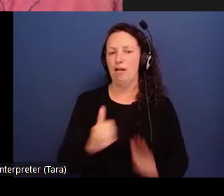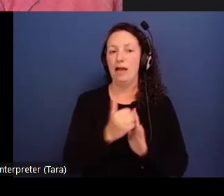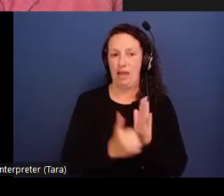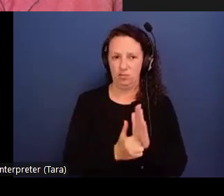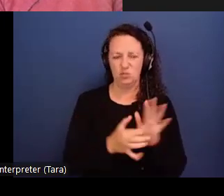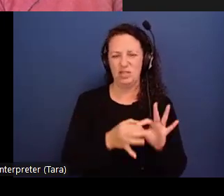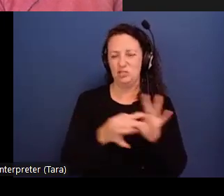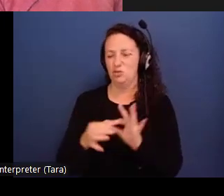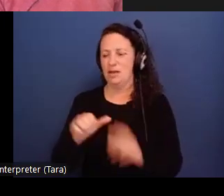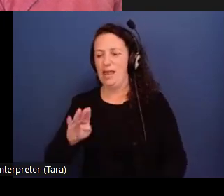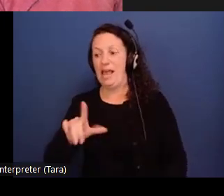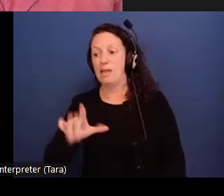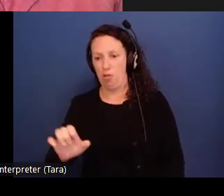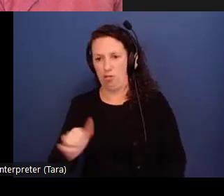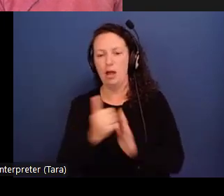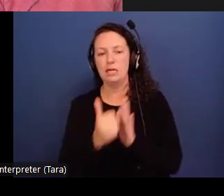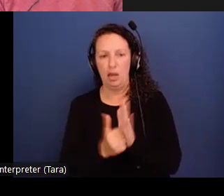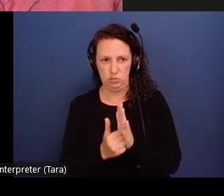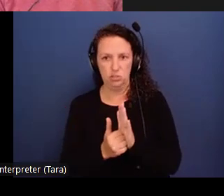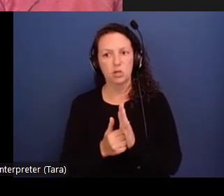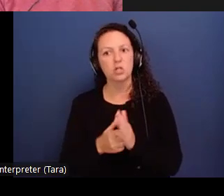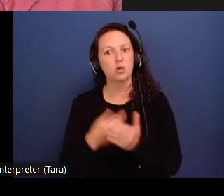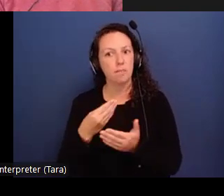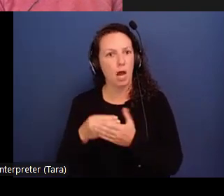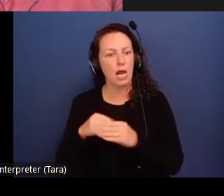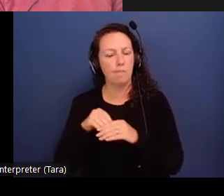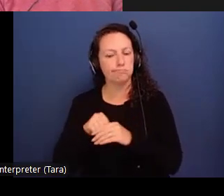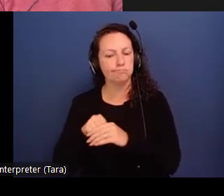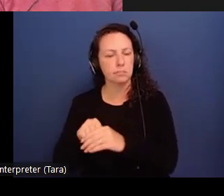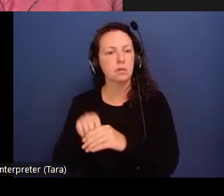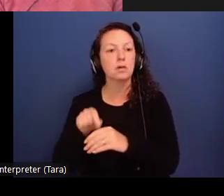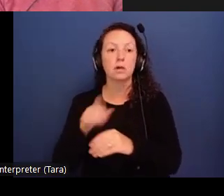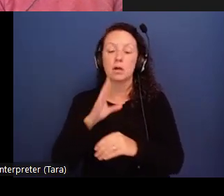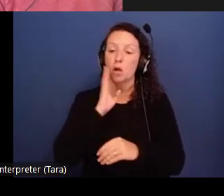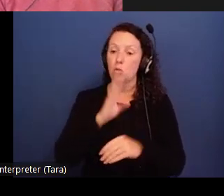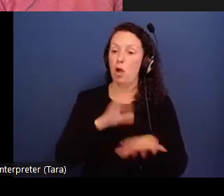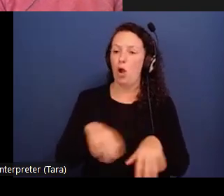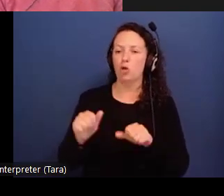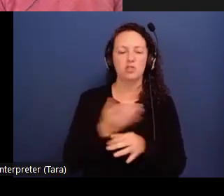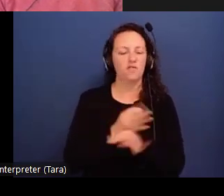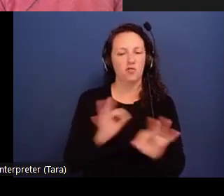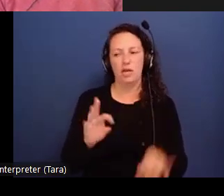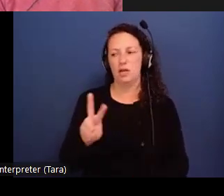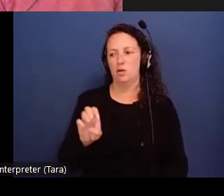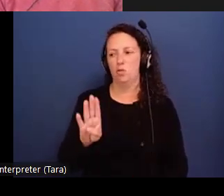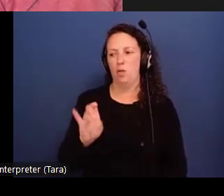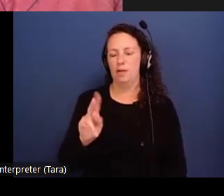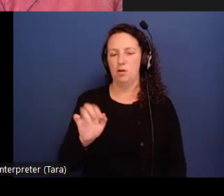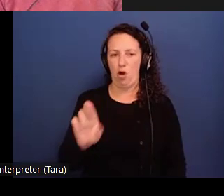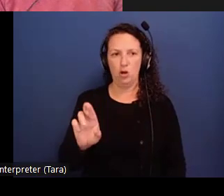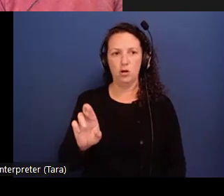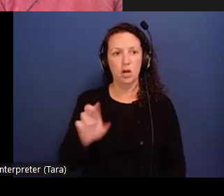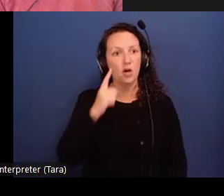money by the leadership there. There is a free webinar for founders with disabilities